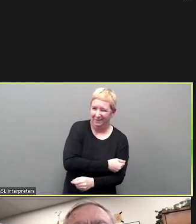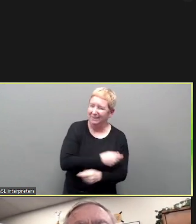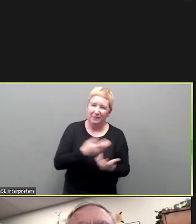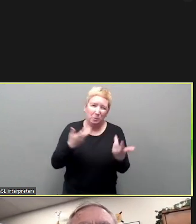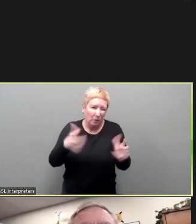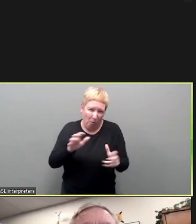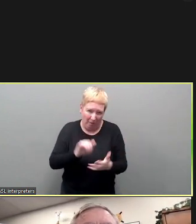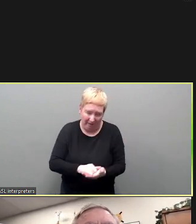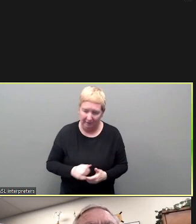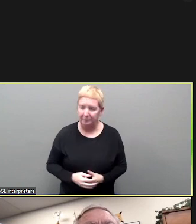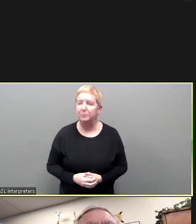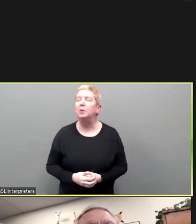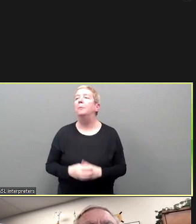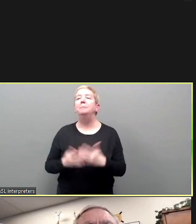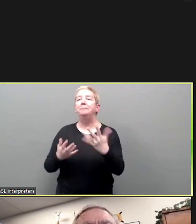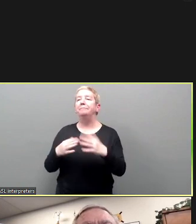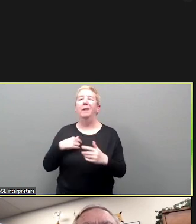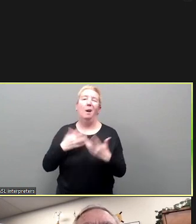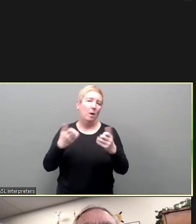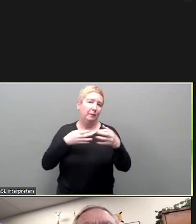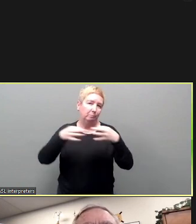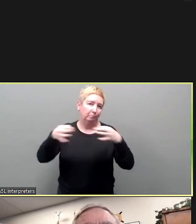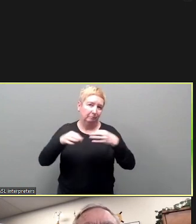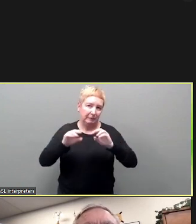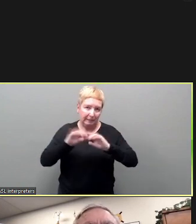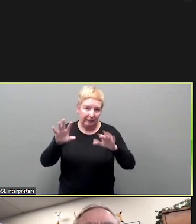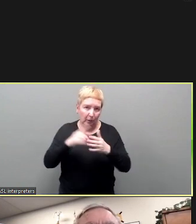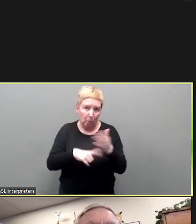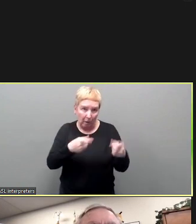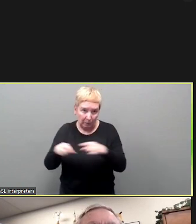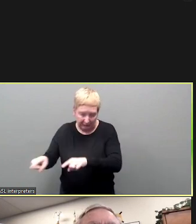let you know what was going on. And typically